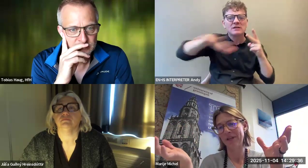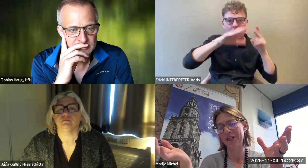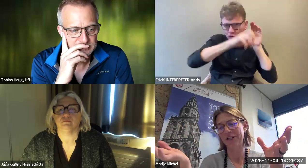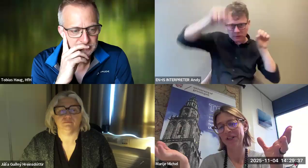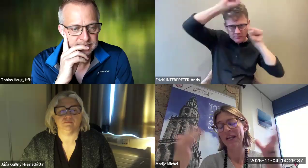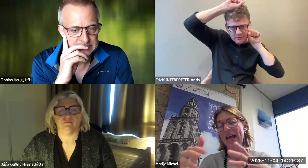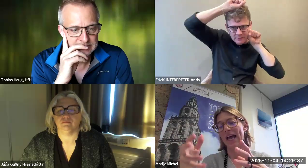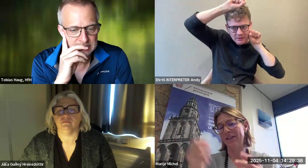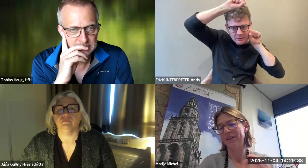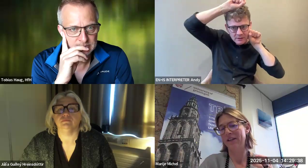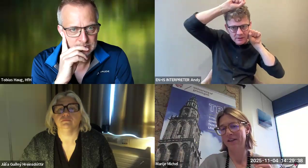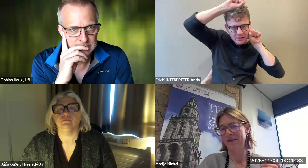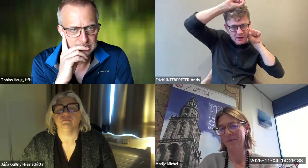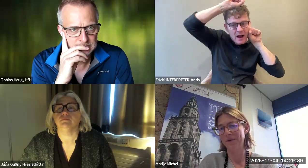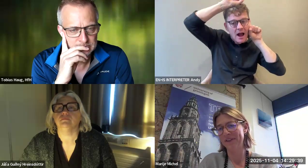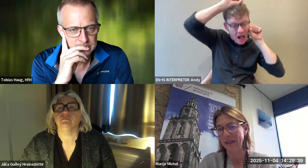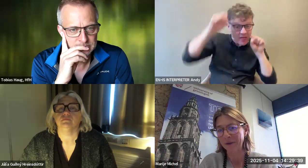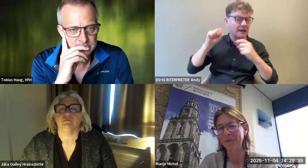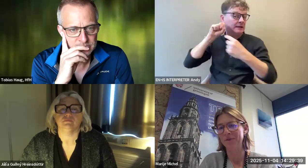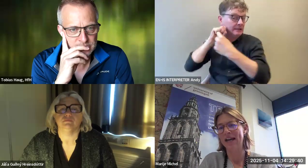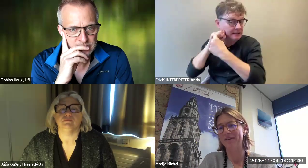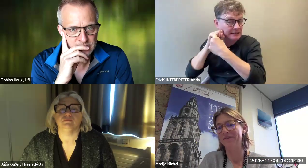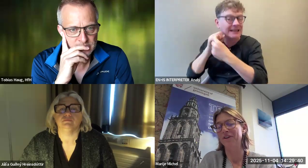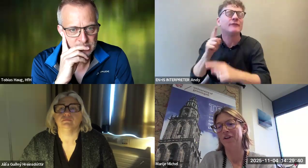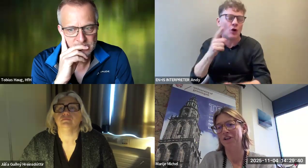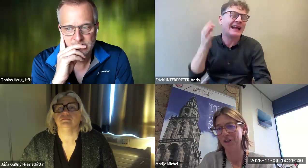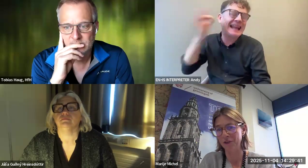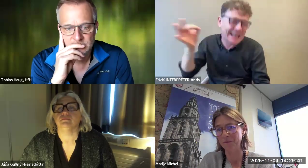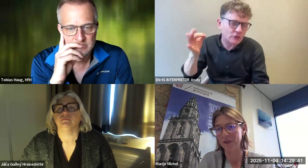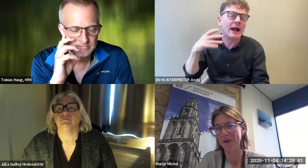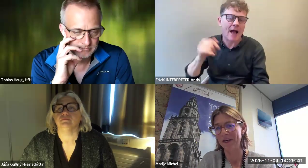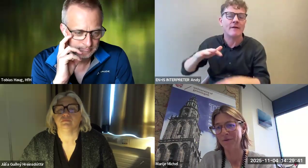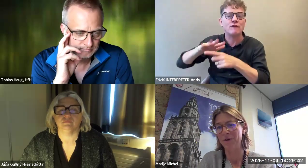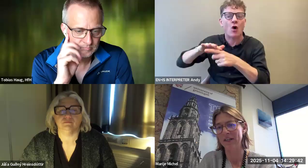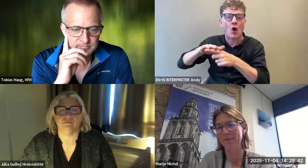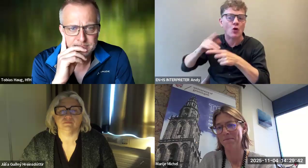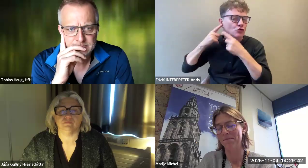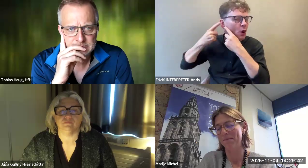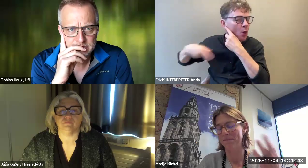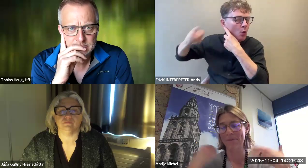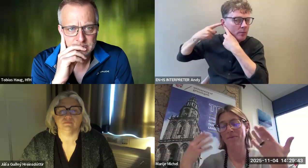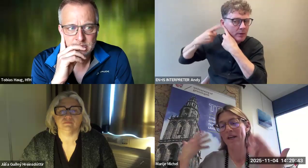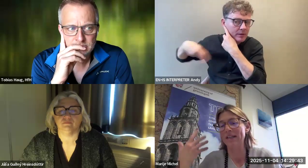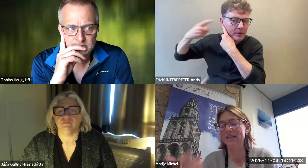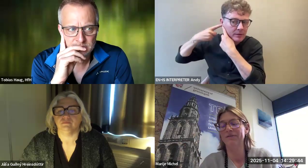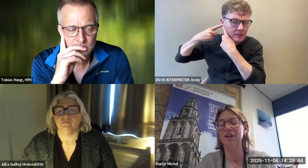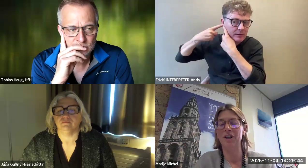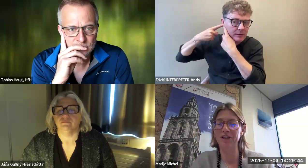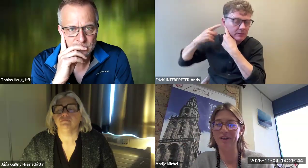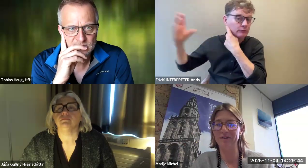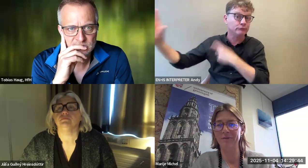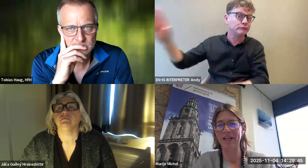visual information. And with hearing people, you have the phonological loop, so where you